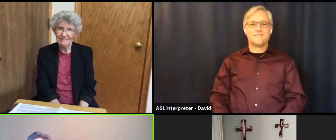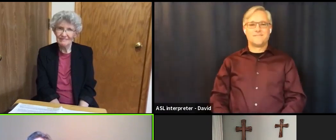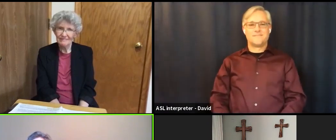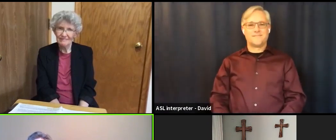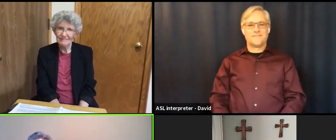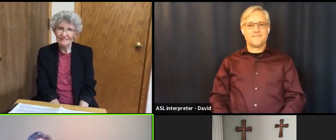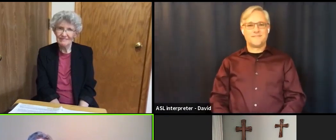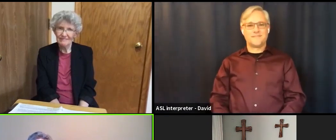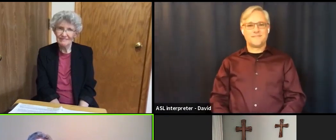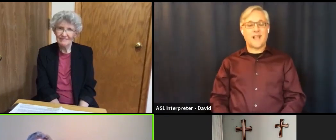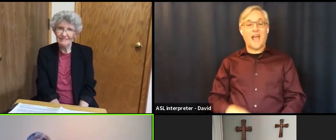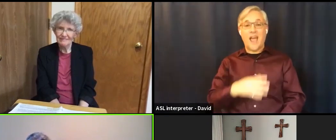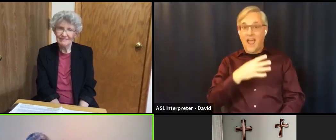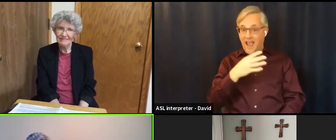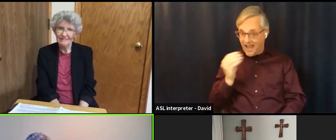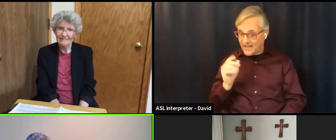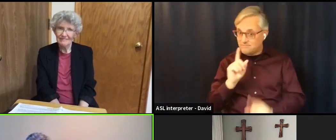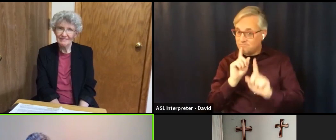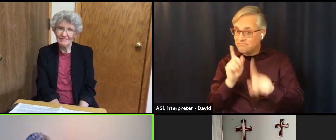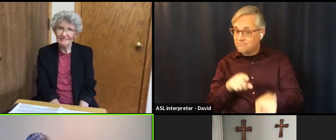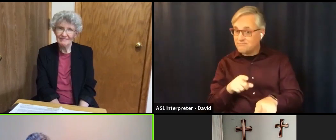And follow me.